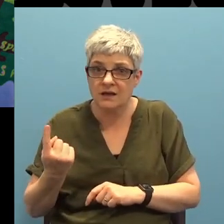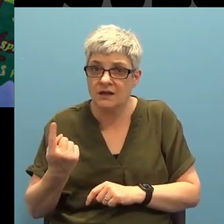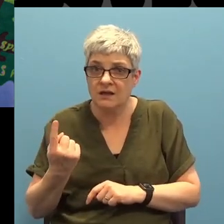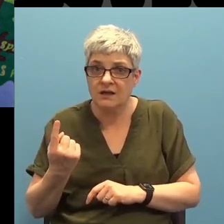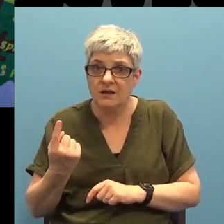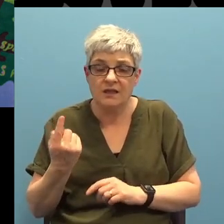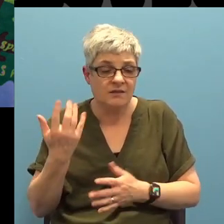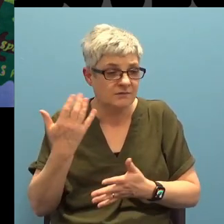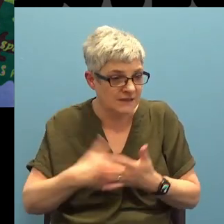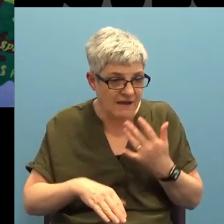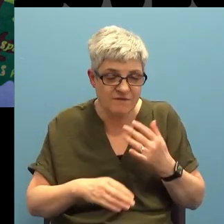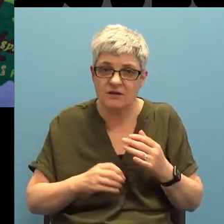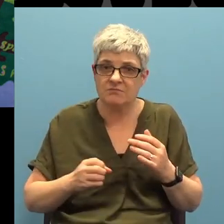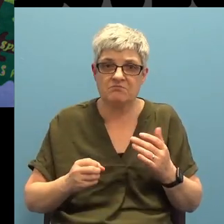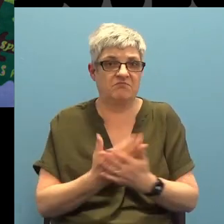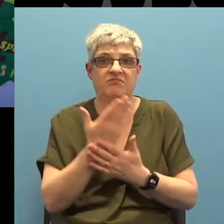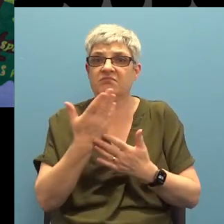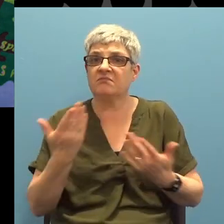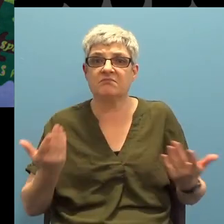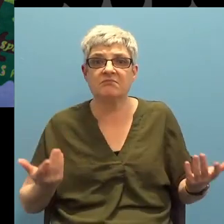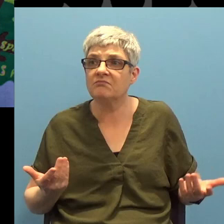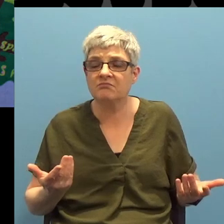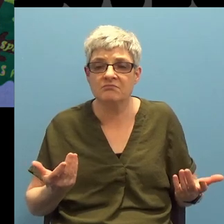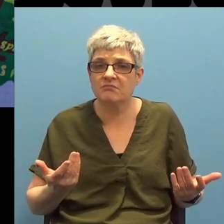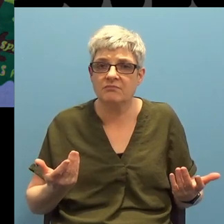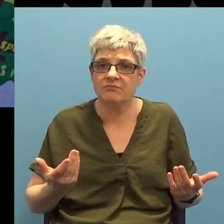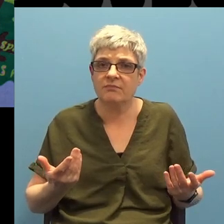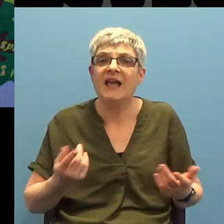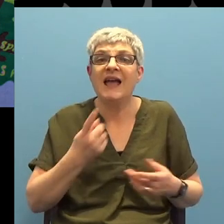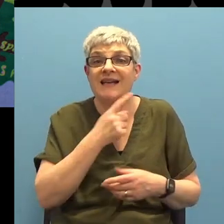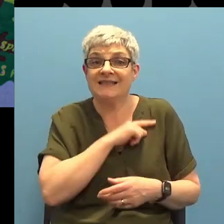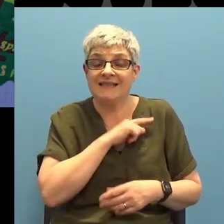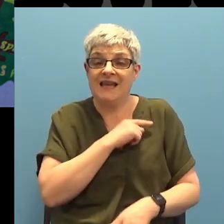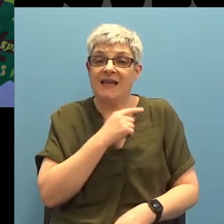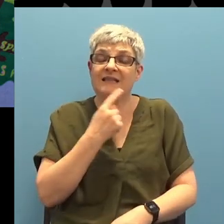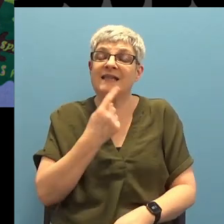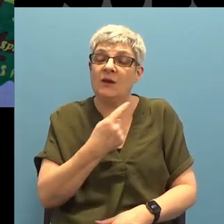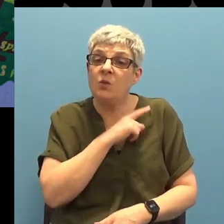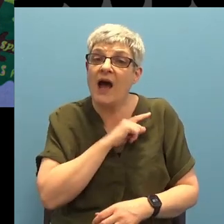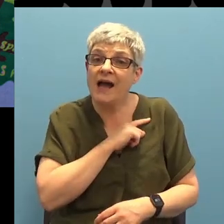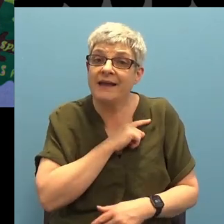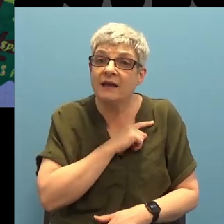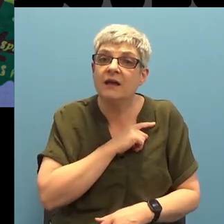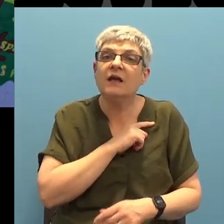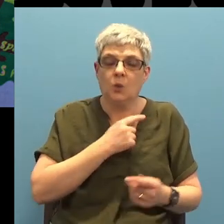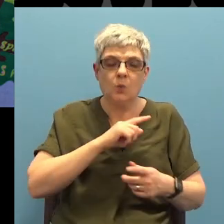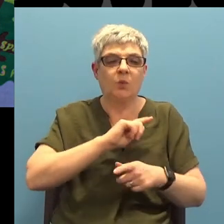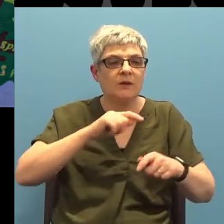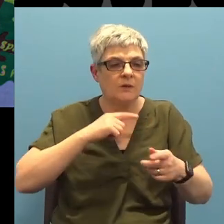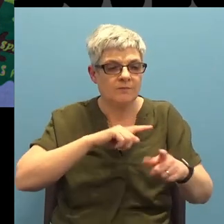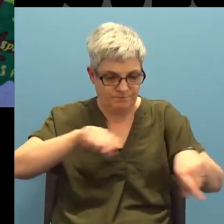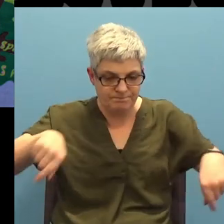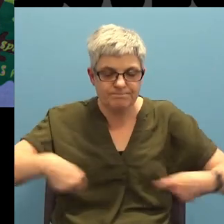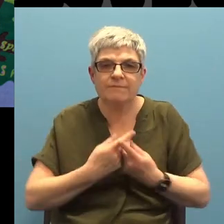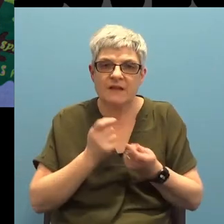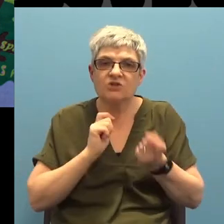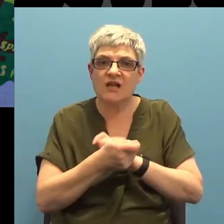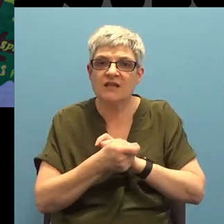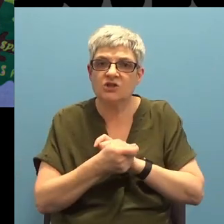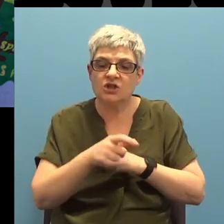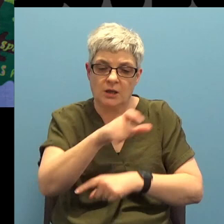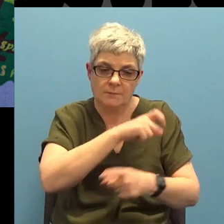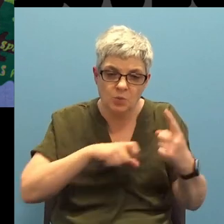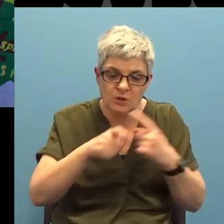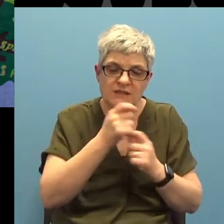never come to any fruition. And I say that because we are changed ourselves, and our communities are changed,